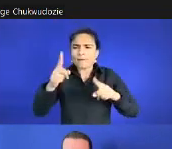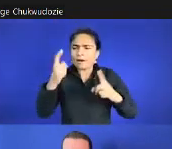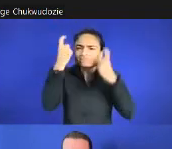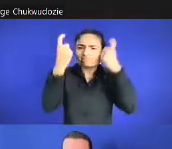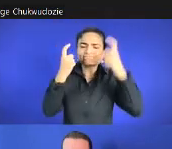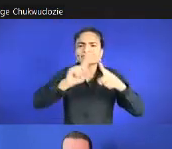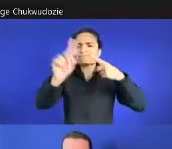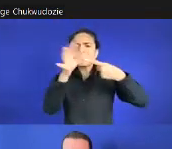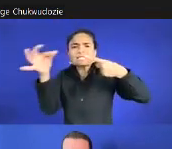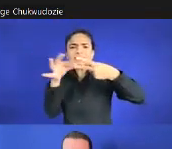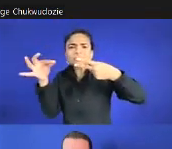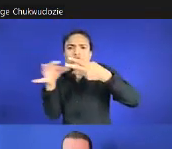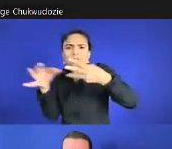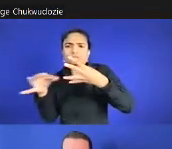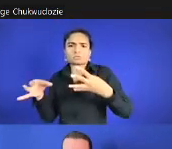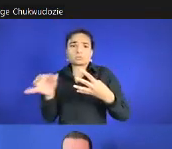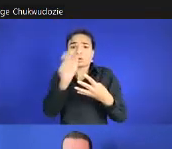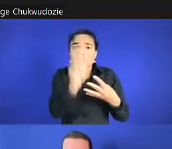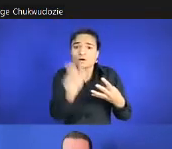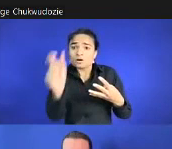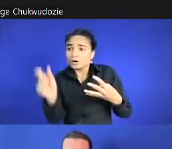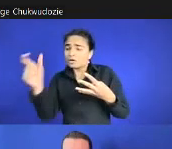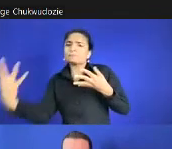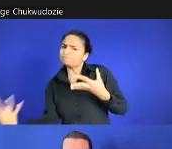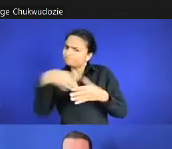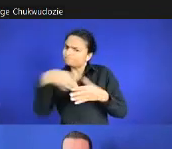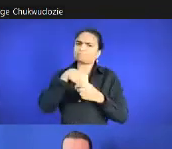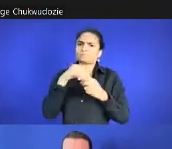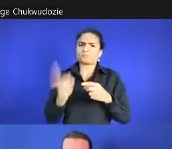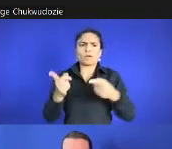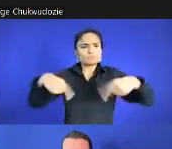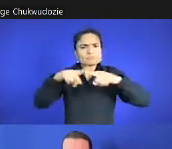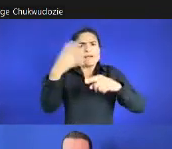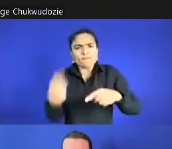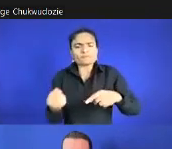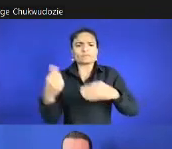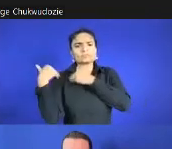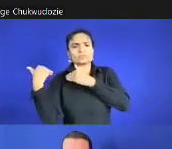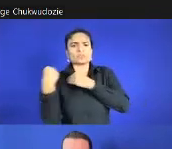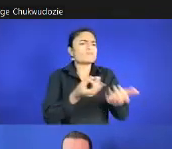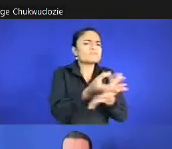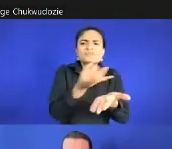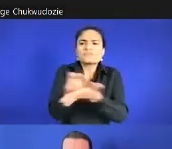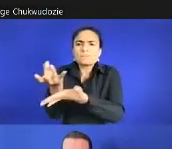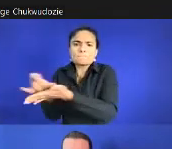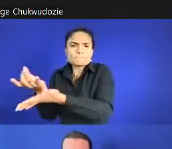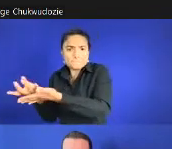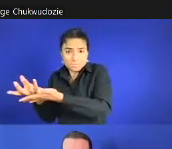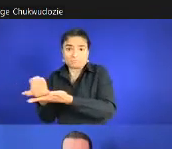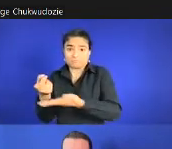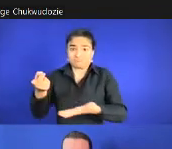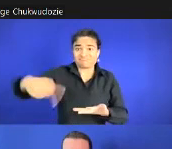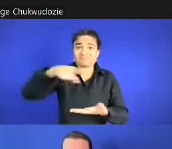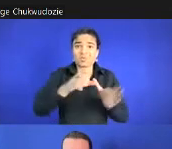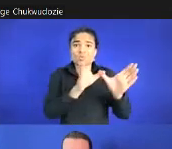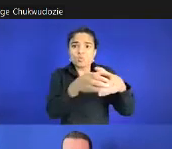are involved from the setting up of the feedback. We need to consult with boys and girls, women and men, people